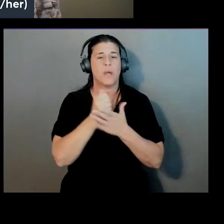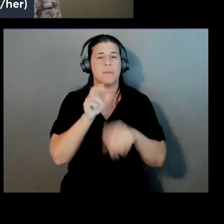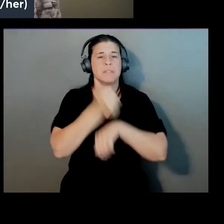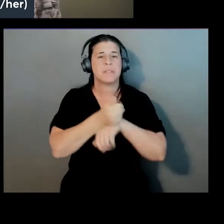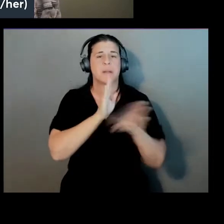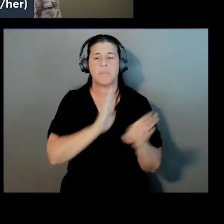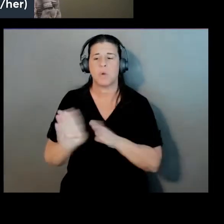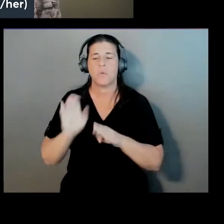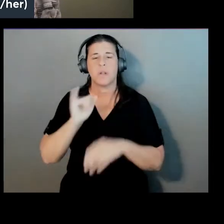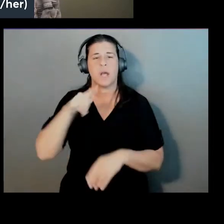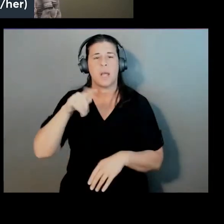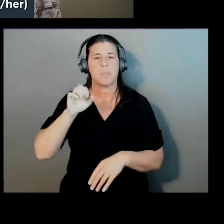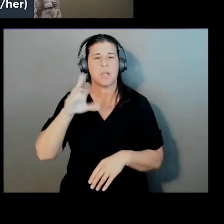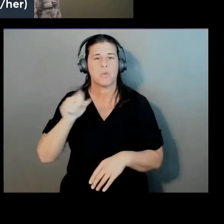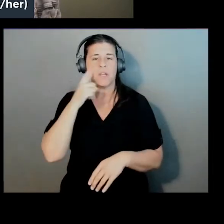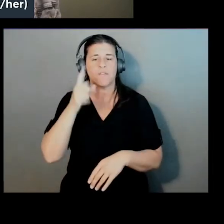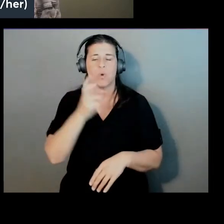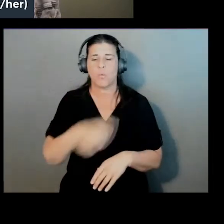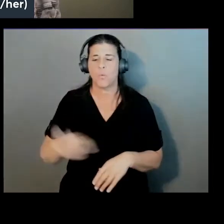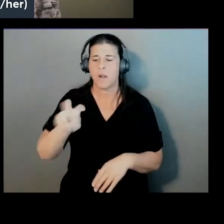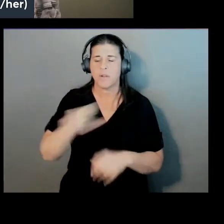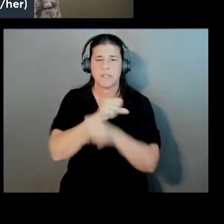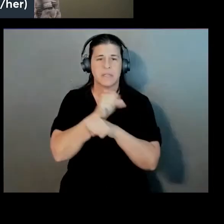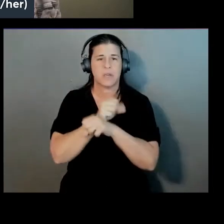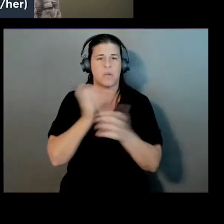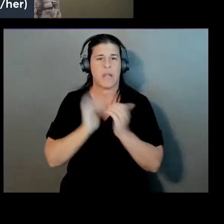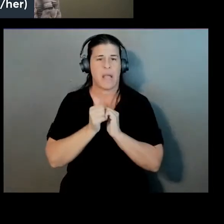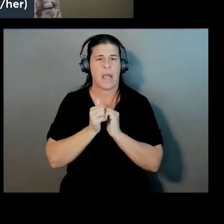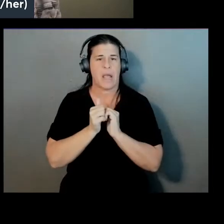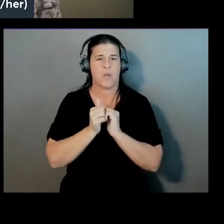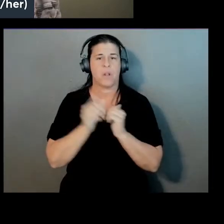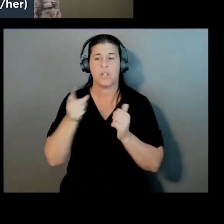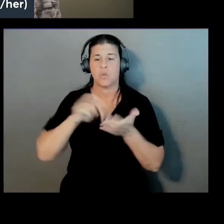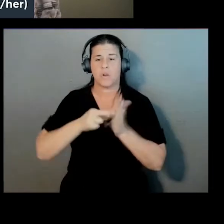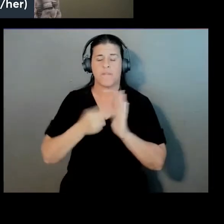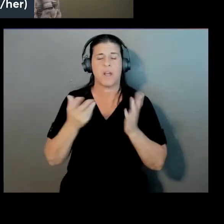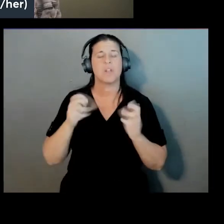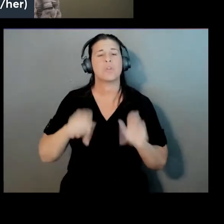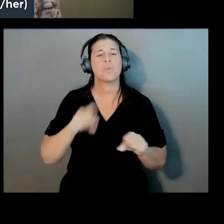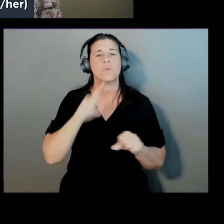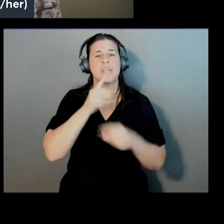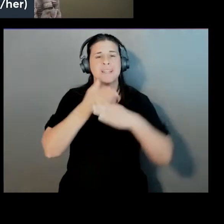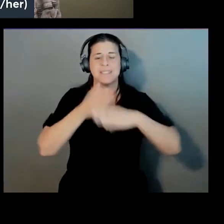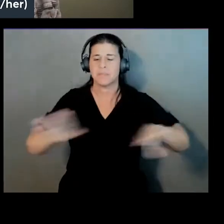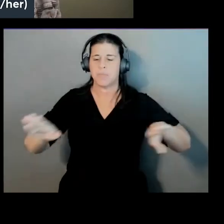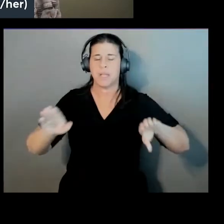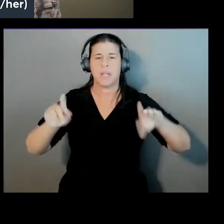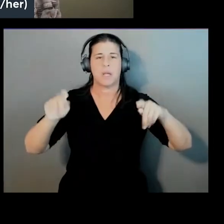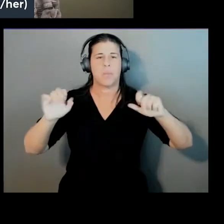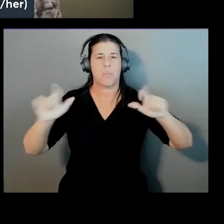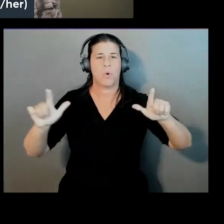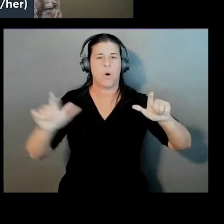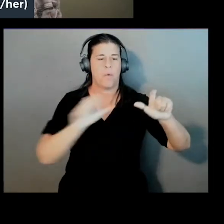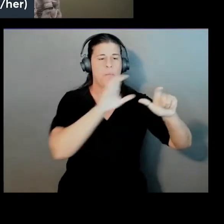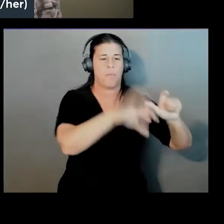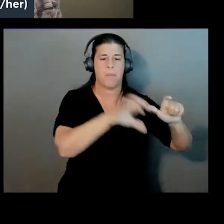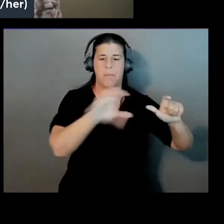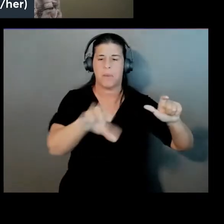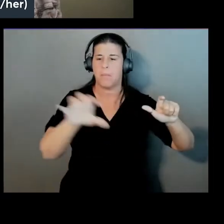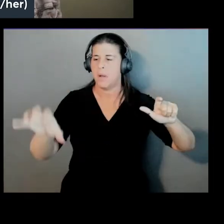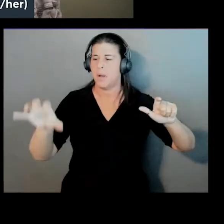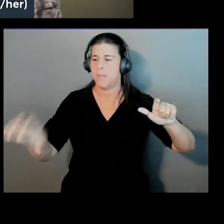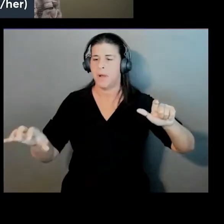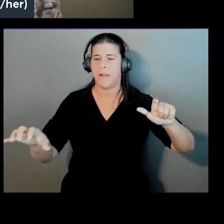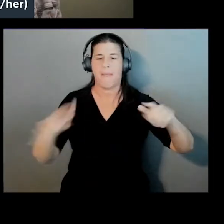the routing and security domains that you define is that you can split a pool into multiple pools and then split that pool